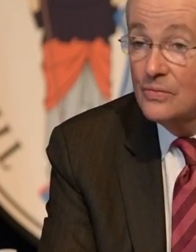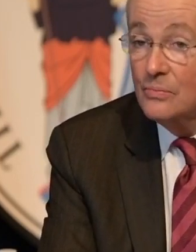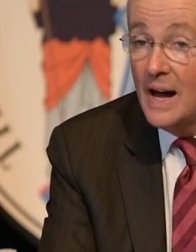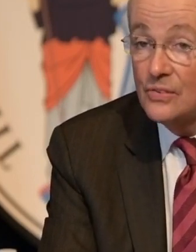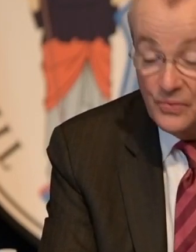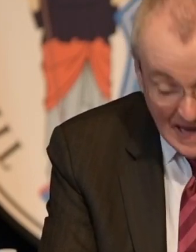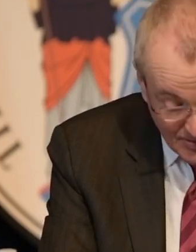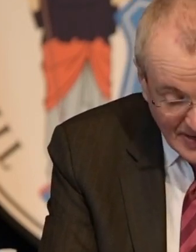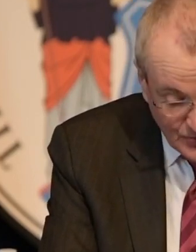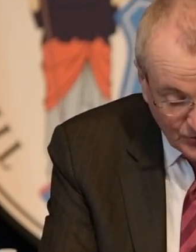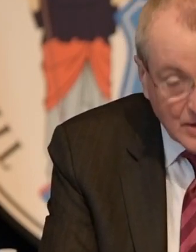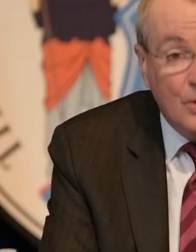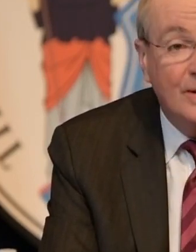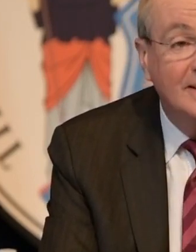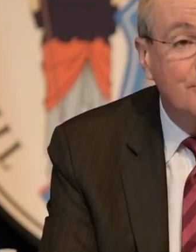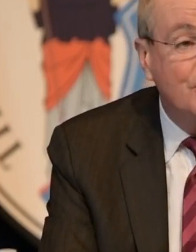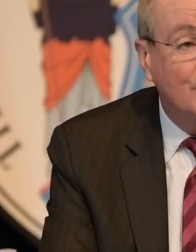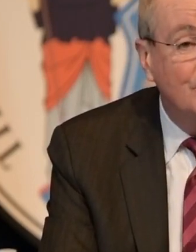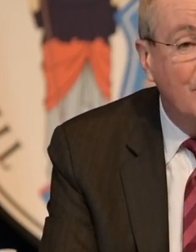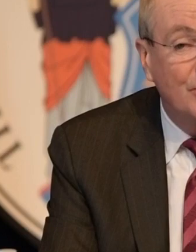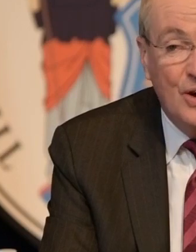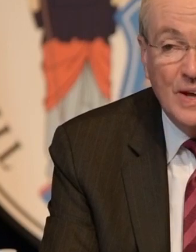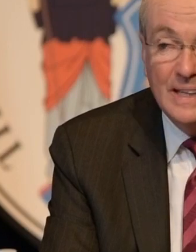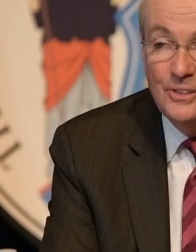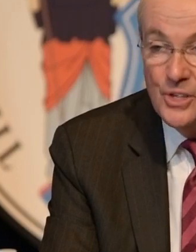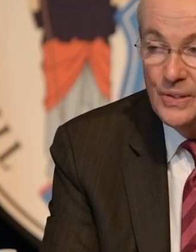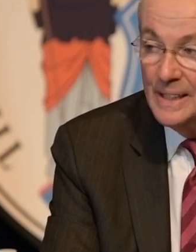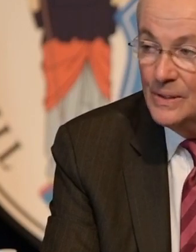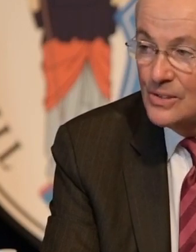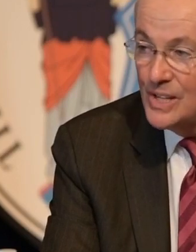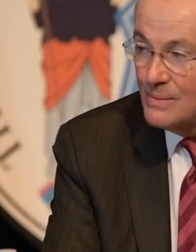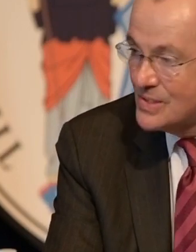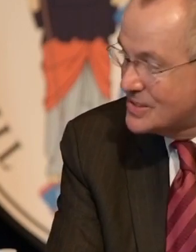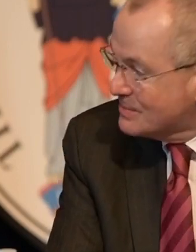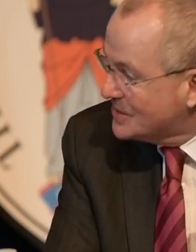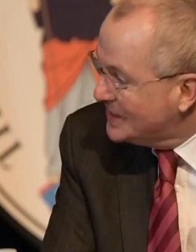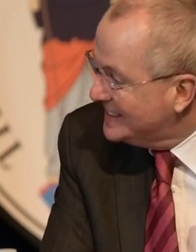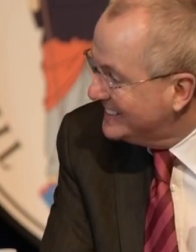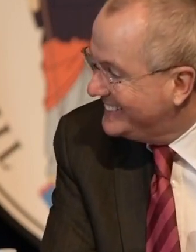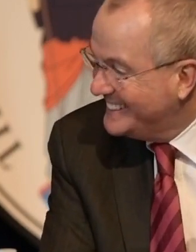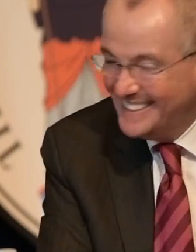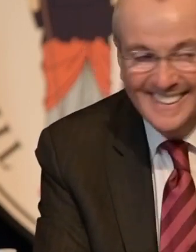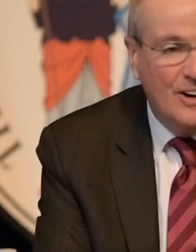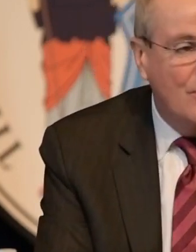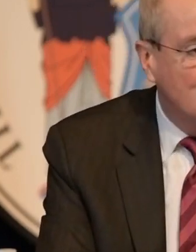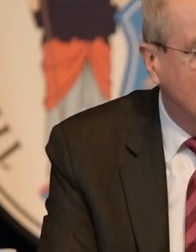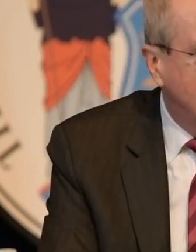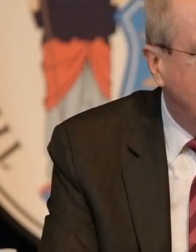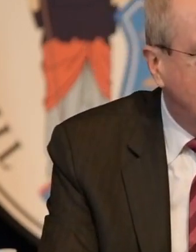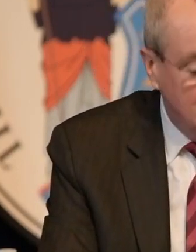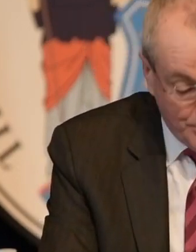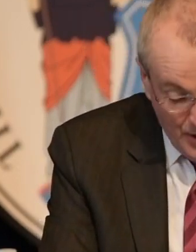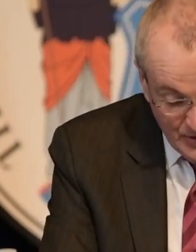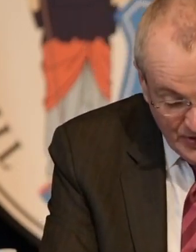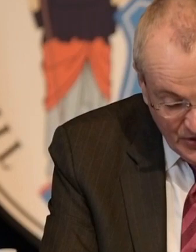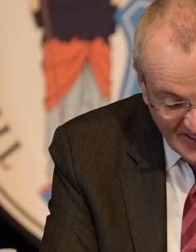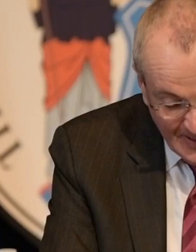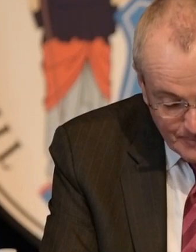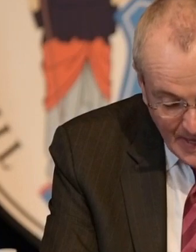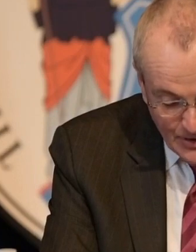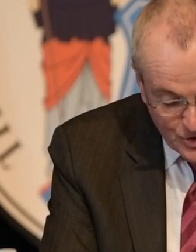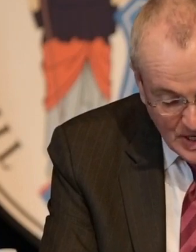of modest flattery, I have to say to our, particularly Beth Novak and Judy and their teams in terms of the Office of Innovation and Department of